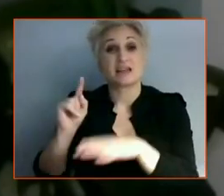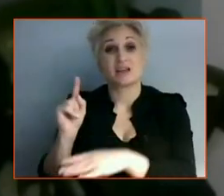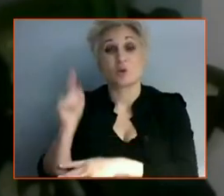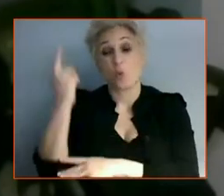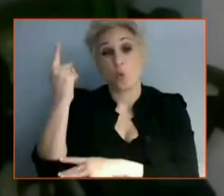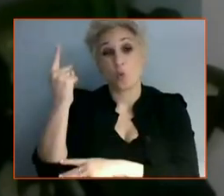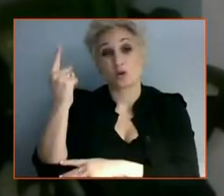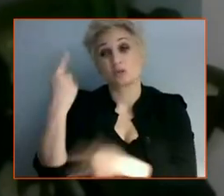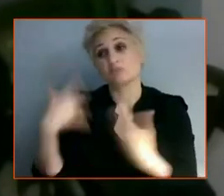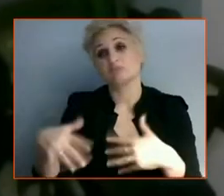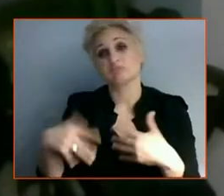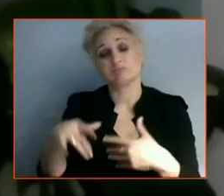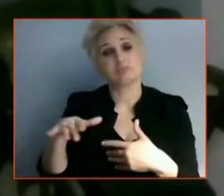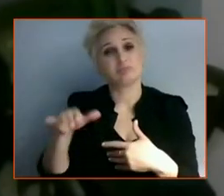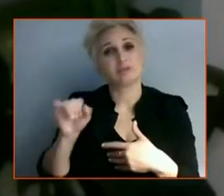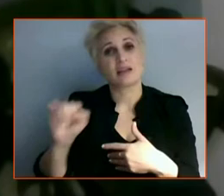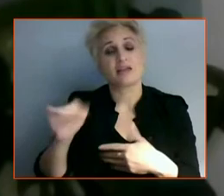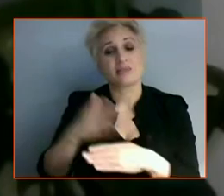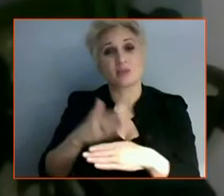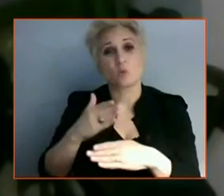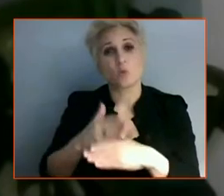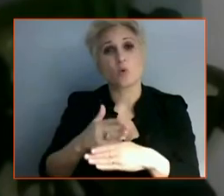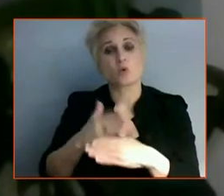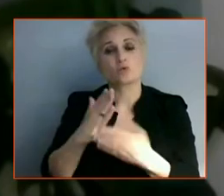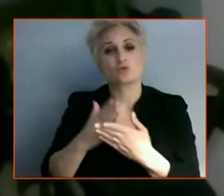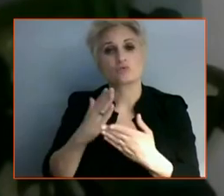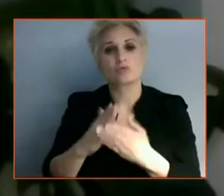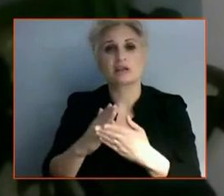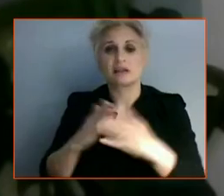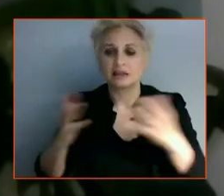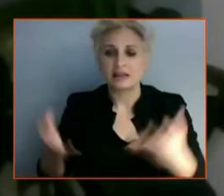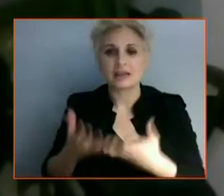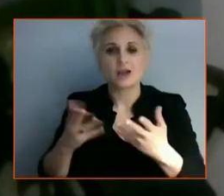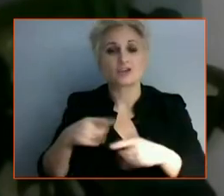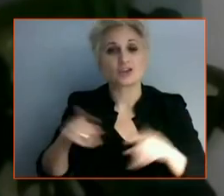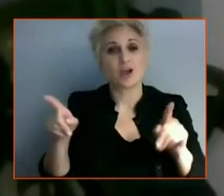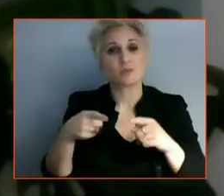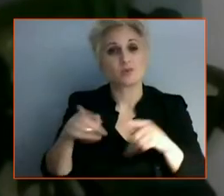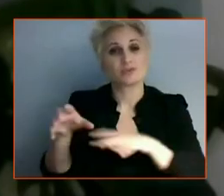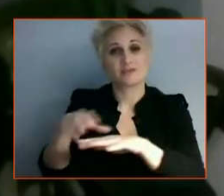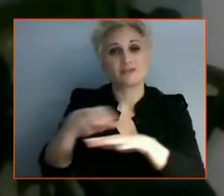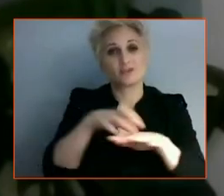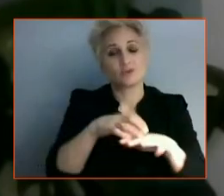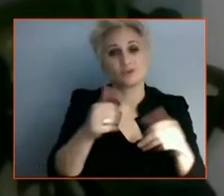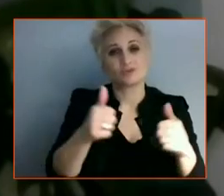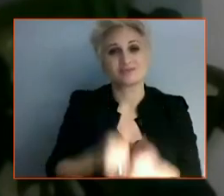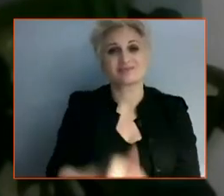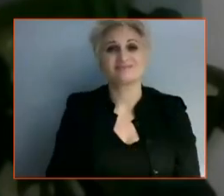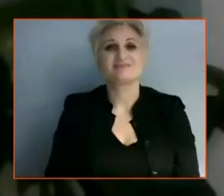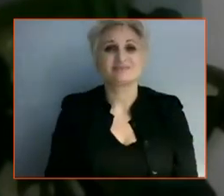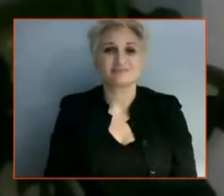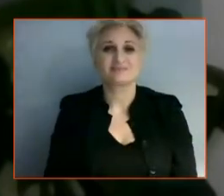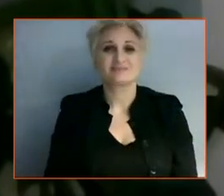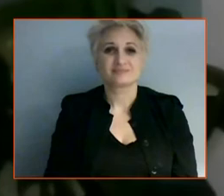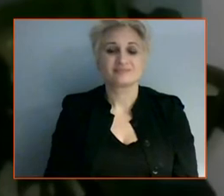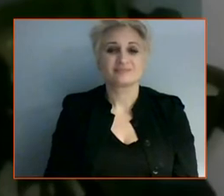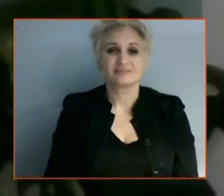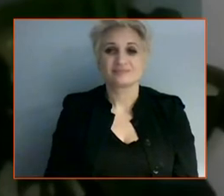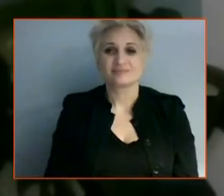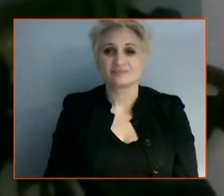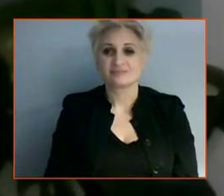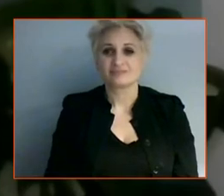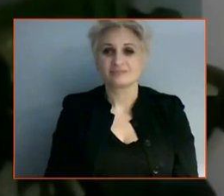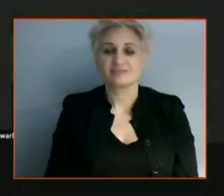been doing to raise the profile of particularly our music venues, small and larger. Let's stay with you for a moment, Chlöe Swarbrick. So